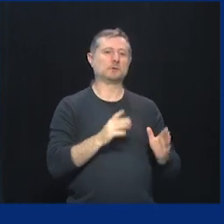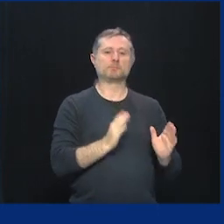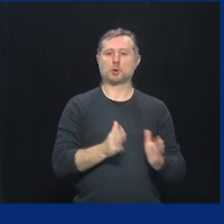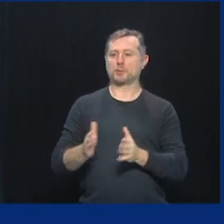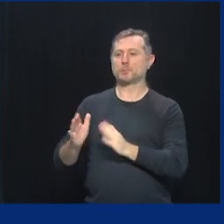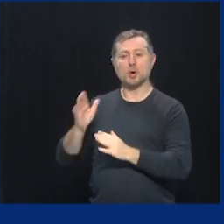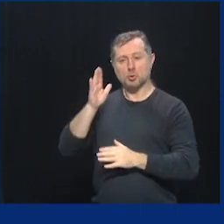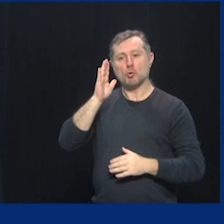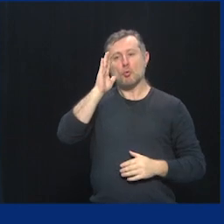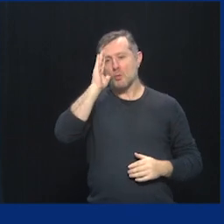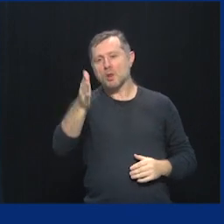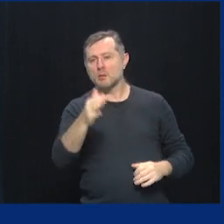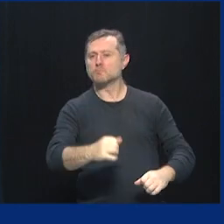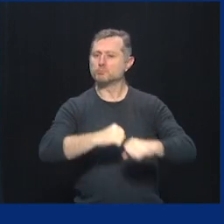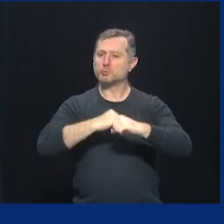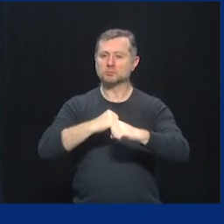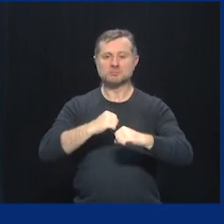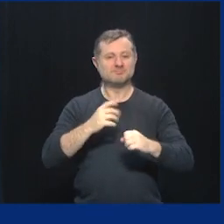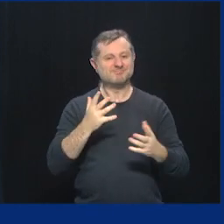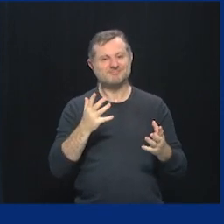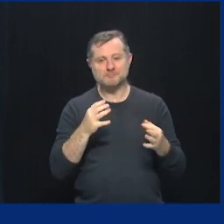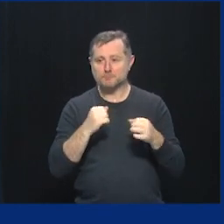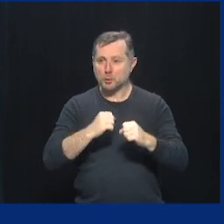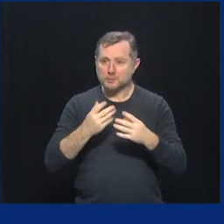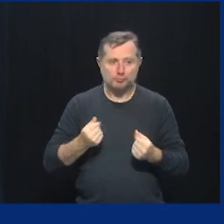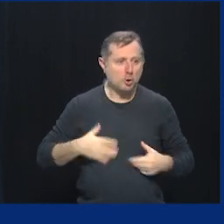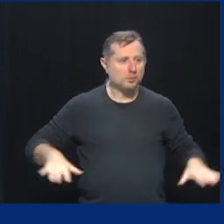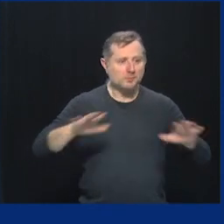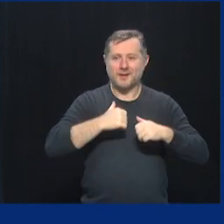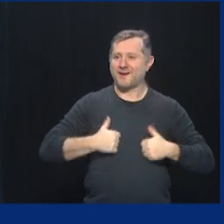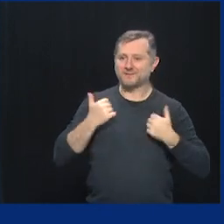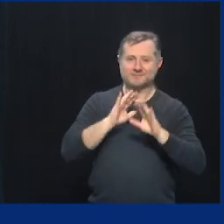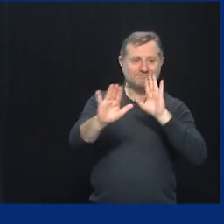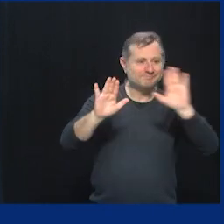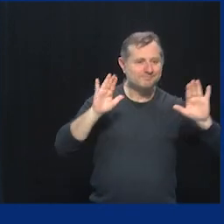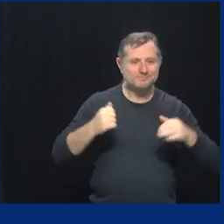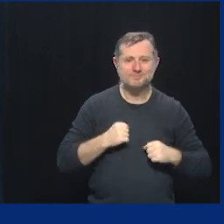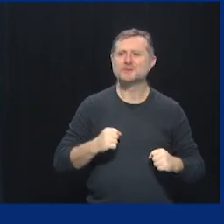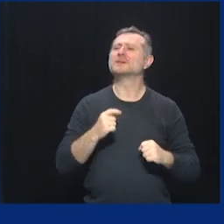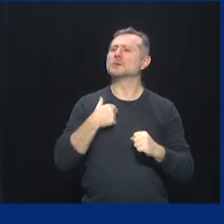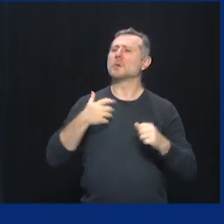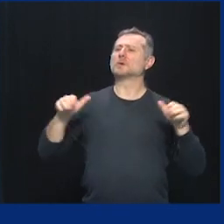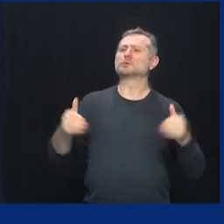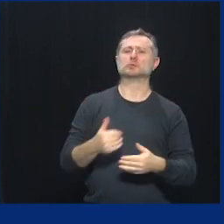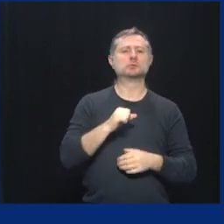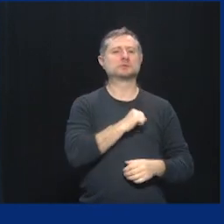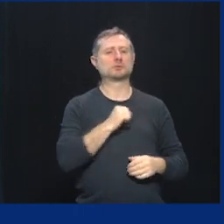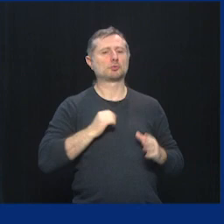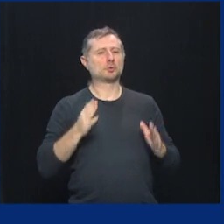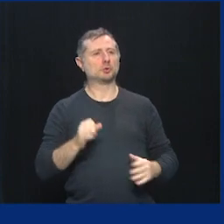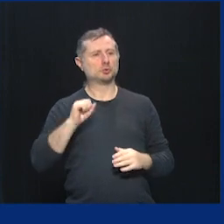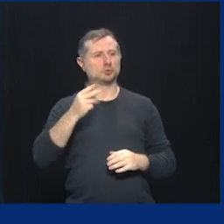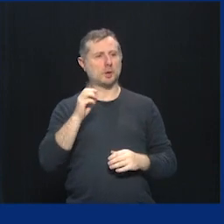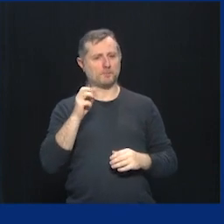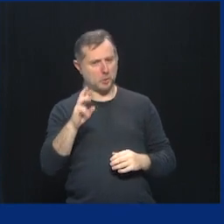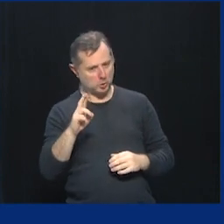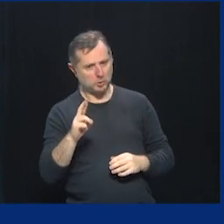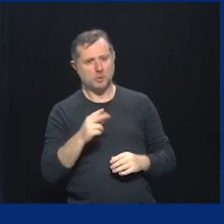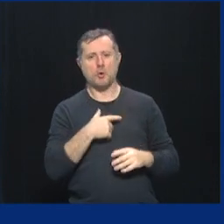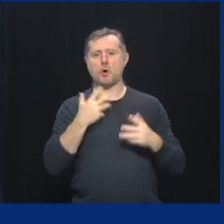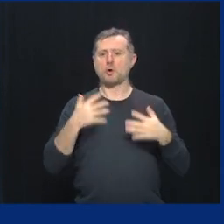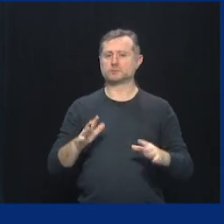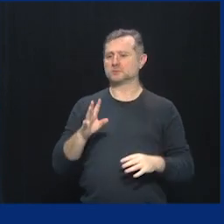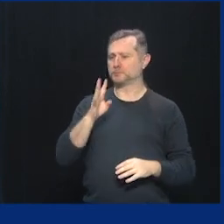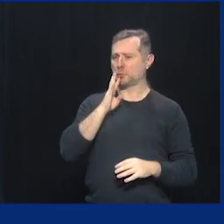life and property. Thank you very much. With that, I'd like to introduce Senator Schumer, who's been very engaged in this. We spoke this morning already, and I want to thank him for his